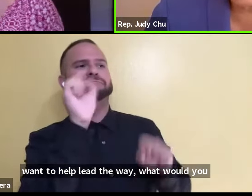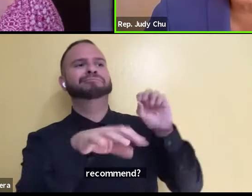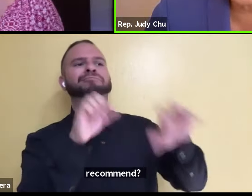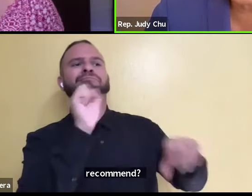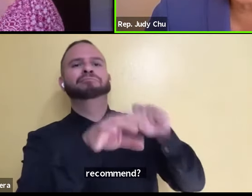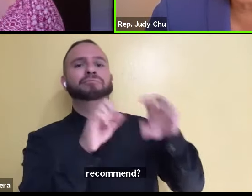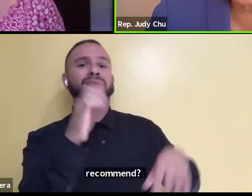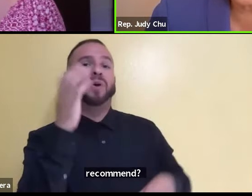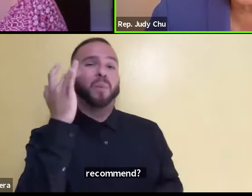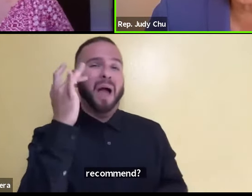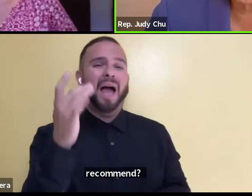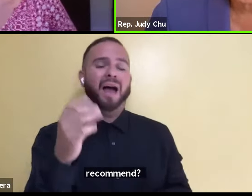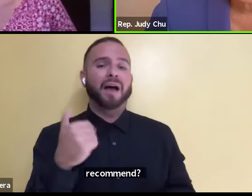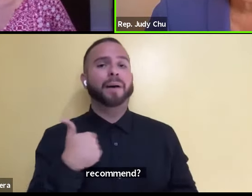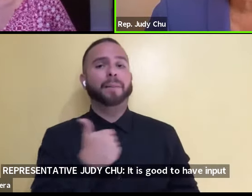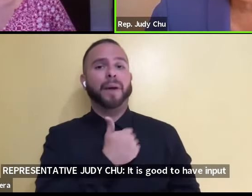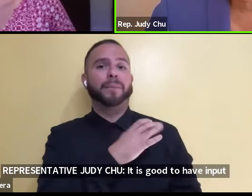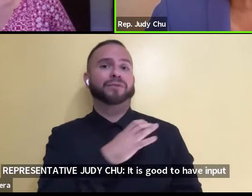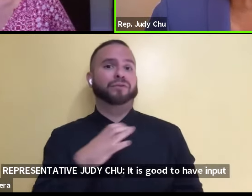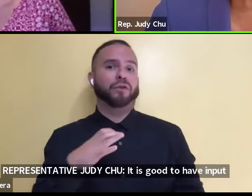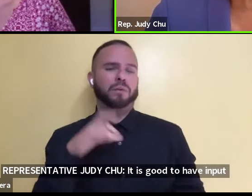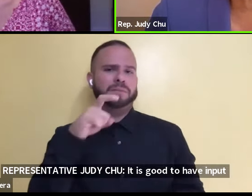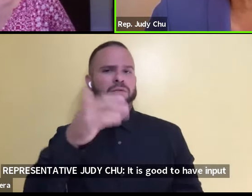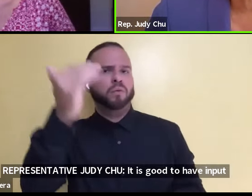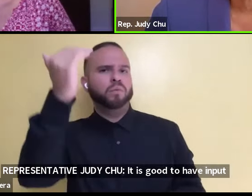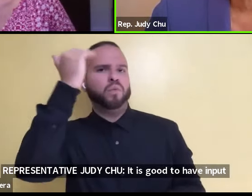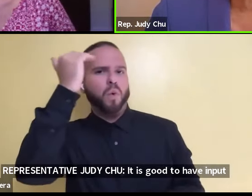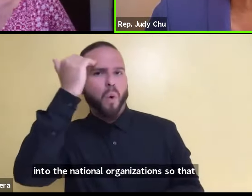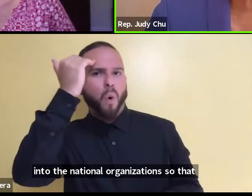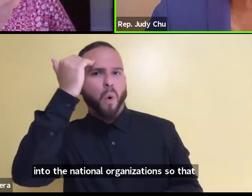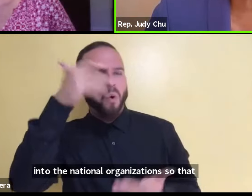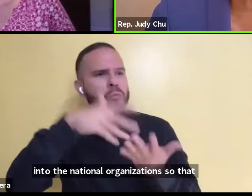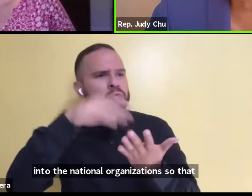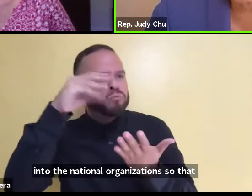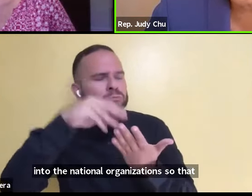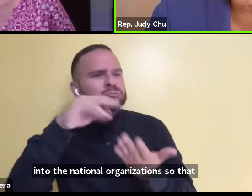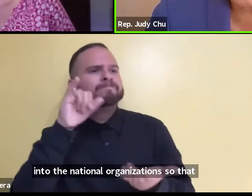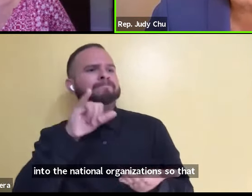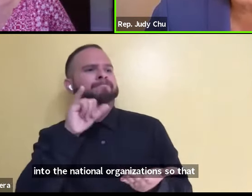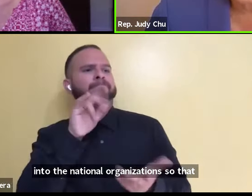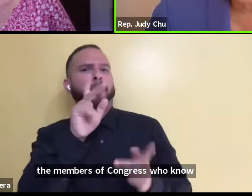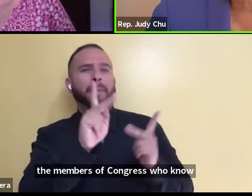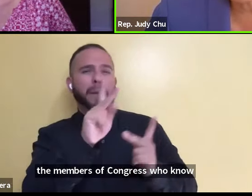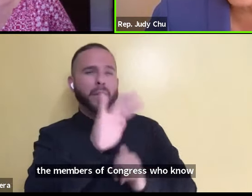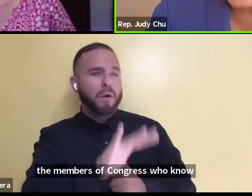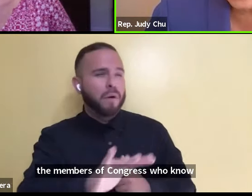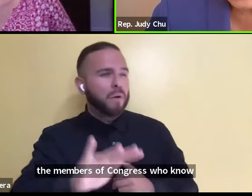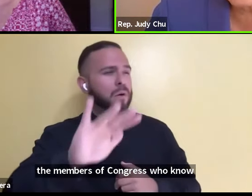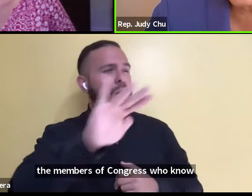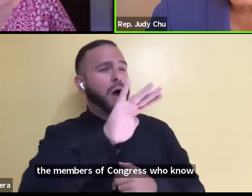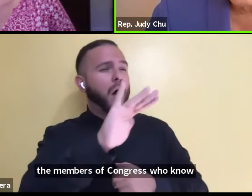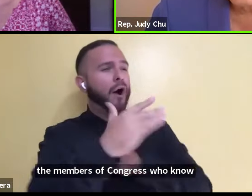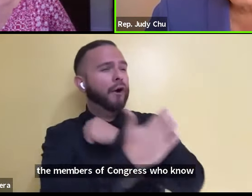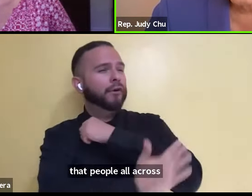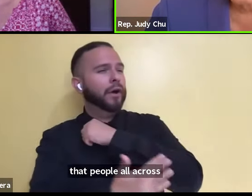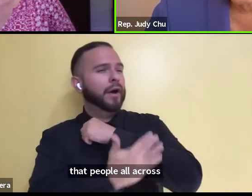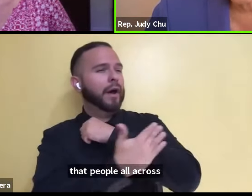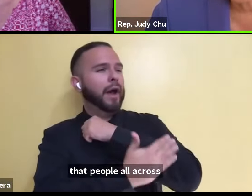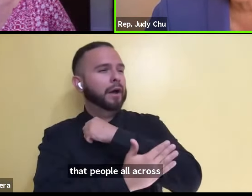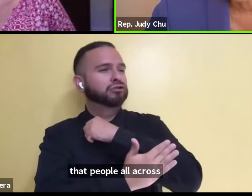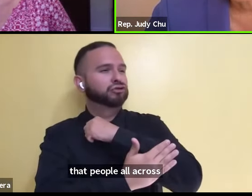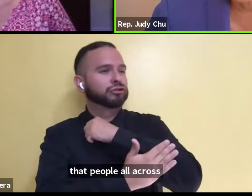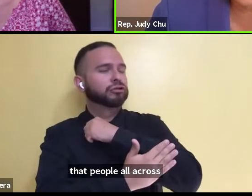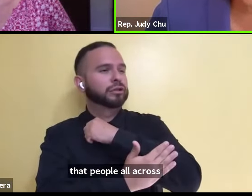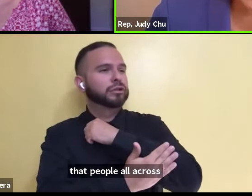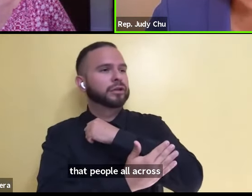of Congress know that people all across the 50 states